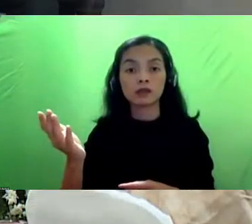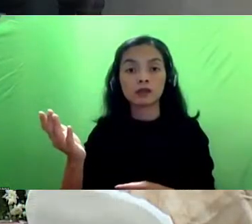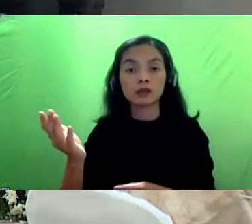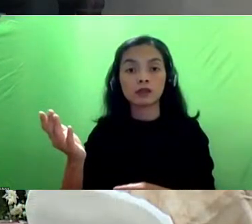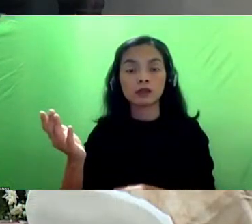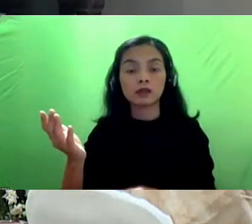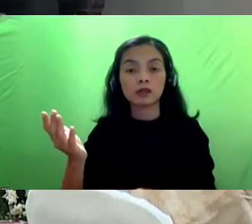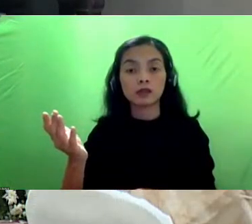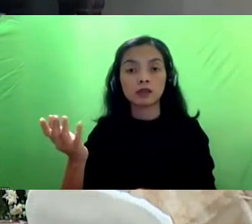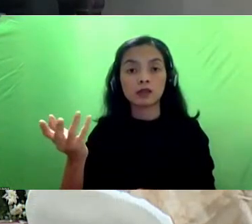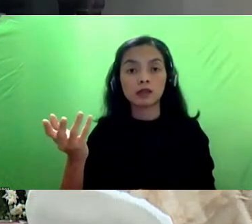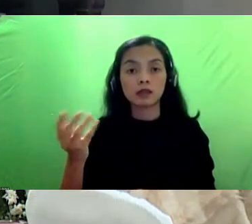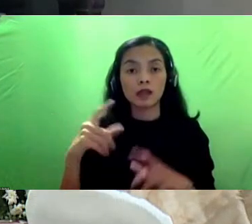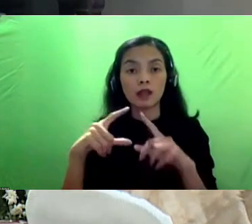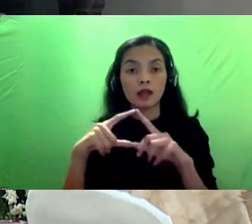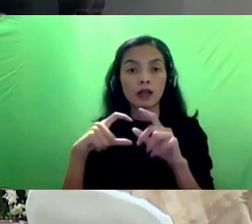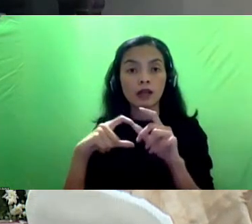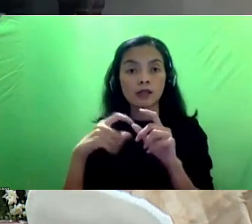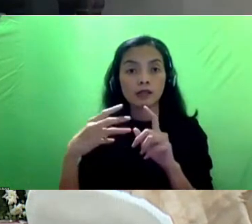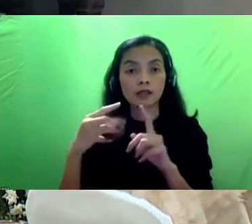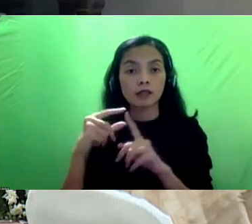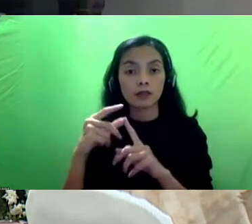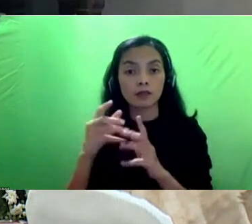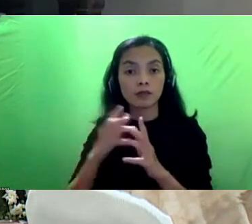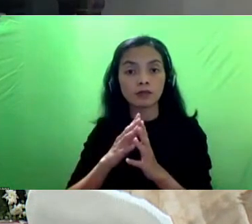Pak Asep, please.